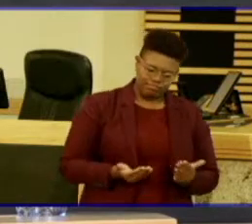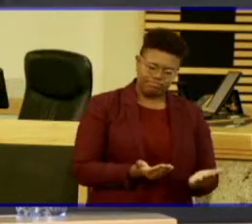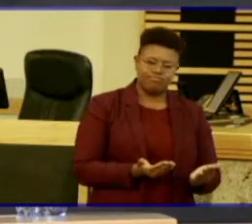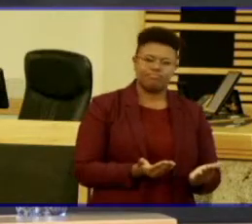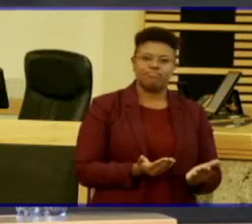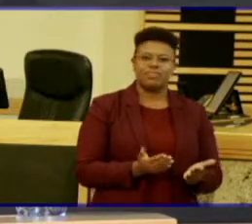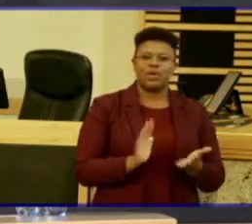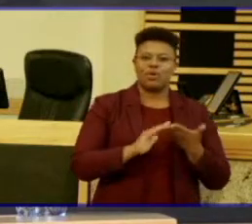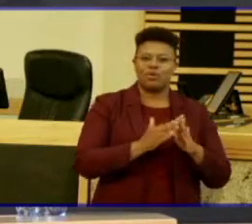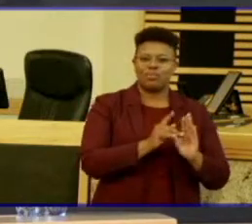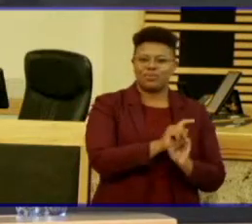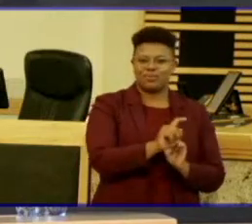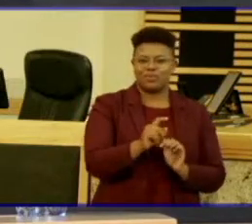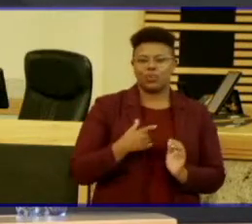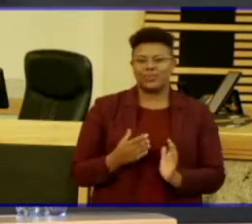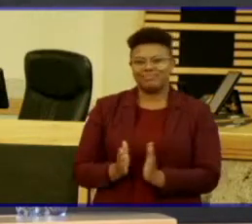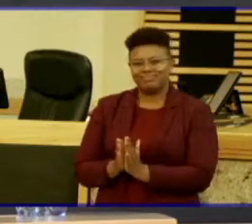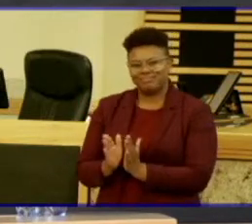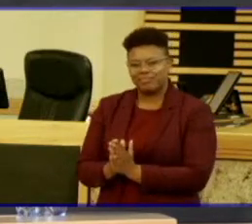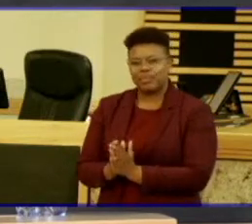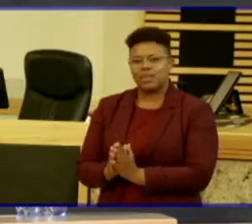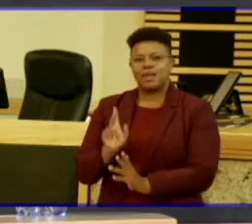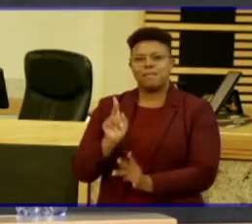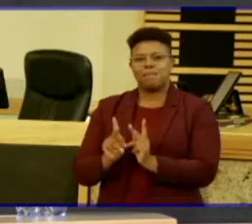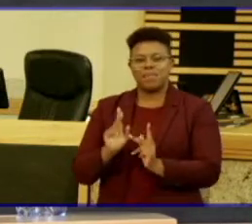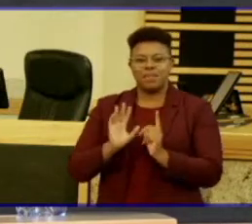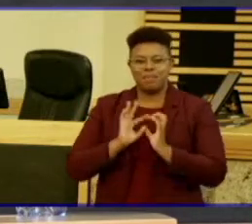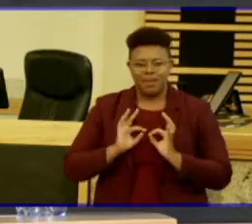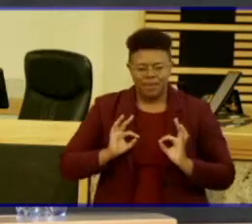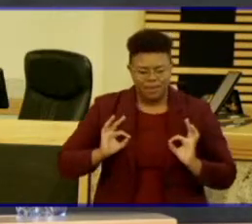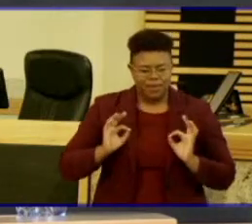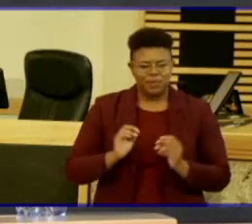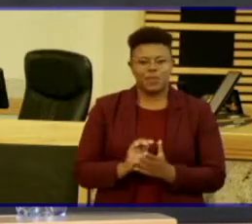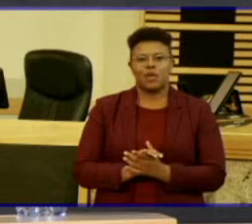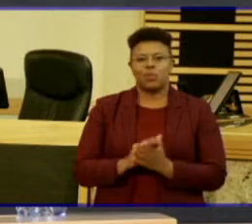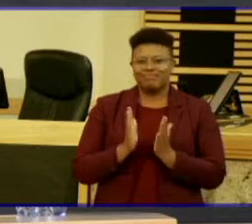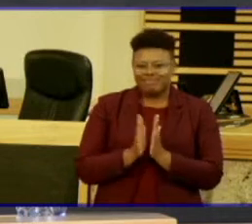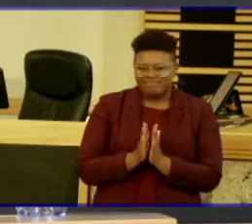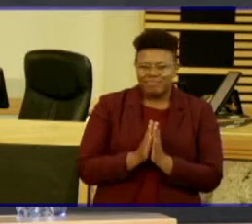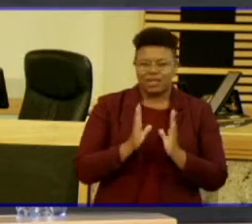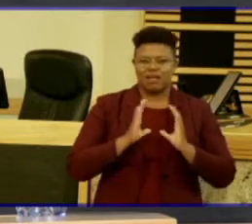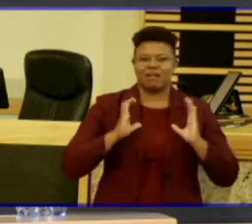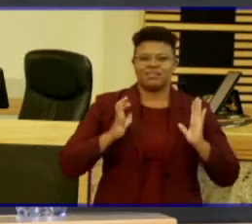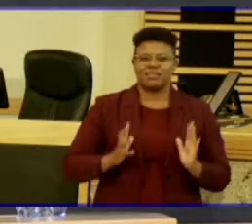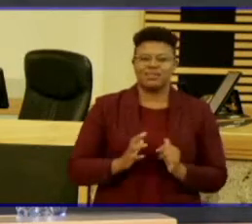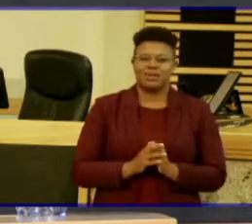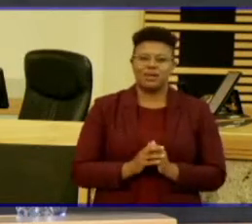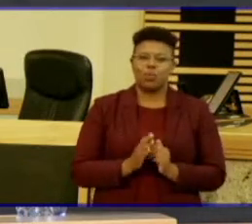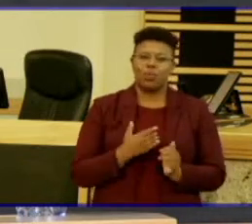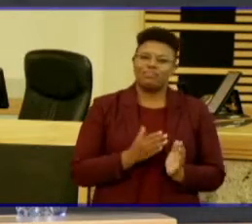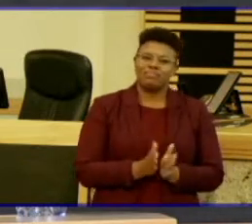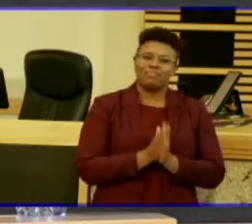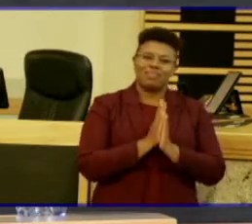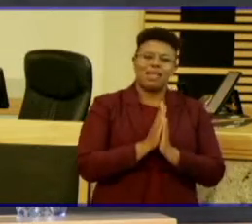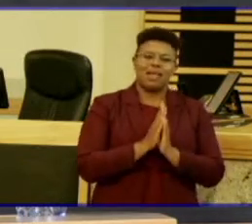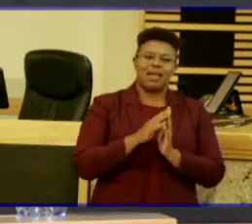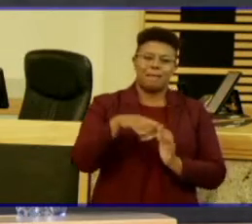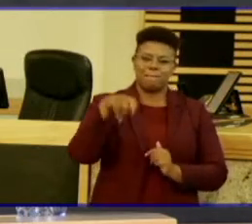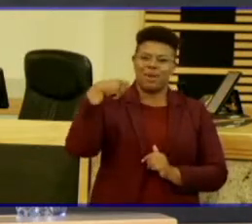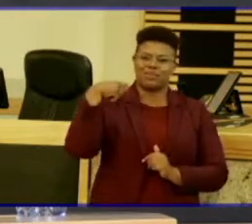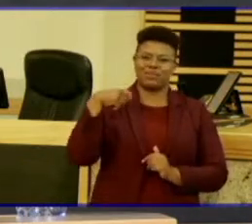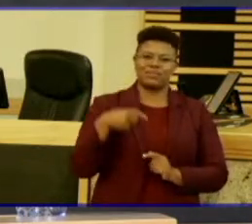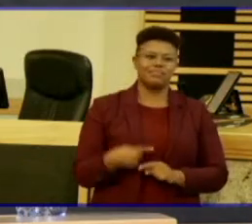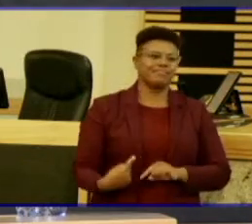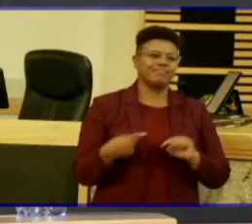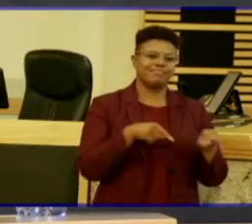Siyabacela abantu abakwamasipala, siyabacela omeya, siyabacela amakhansila, siyabacela omaneja,